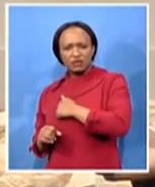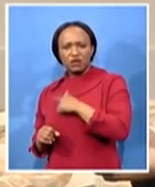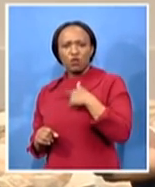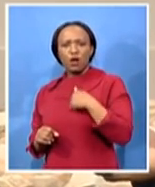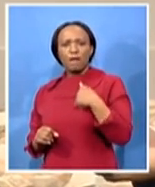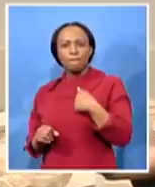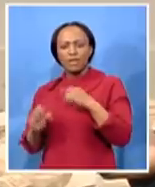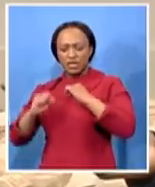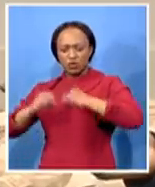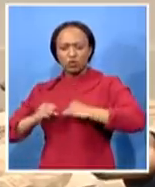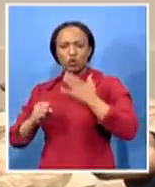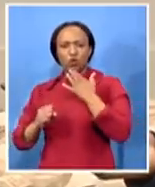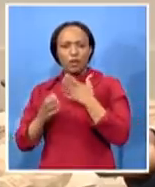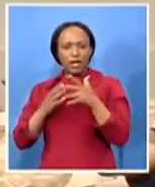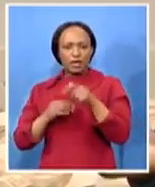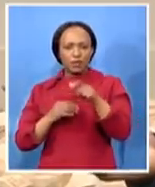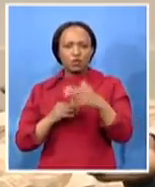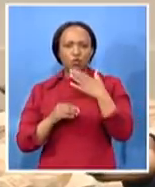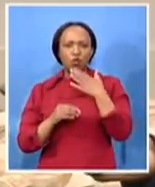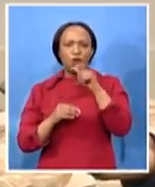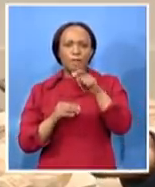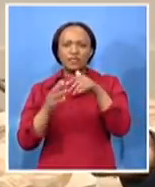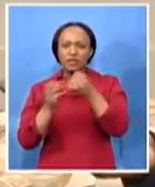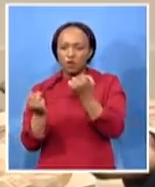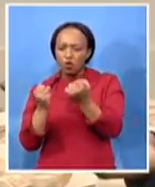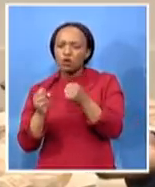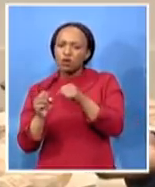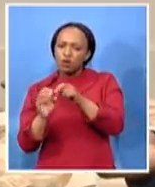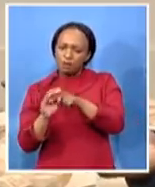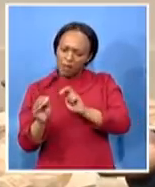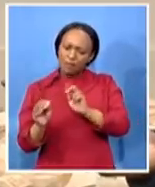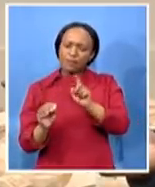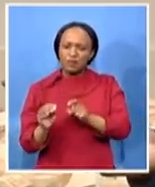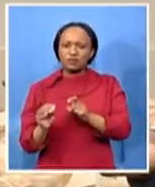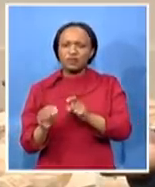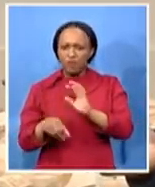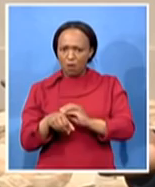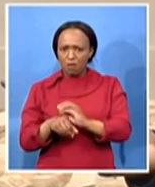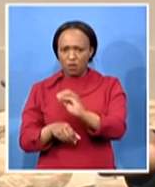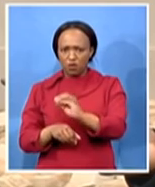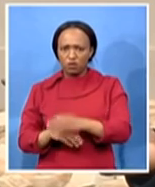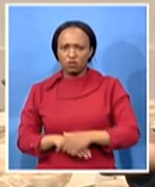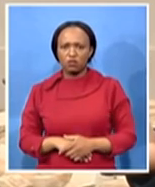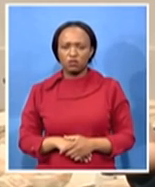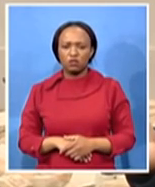court must step aside. So he's got a matter with the public in court?